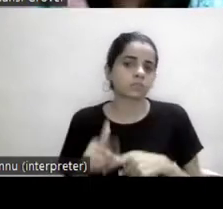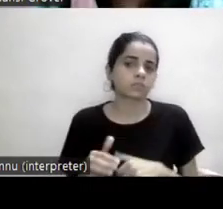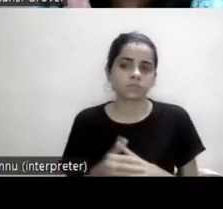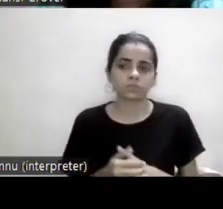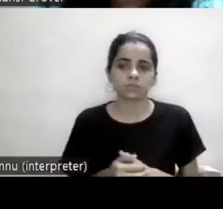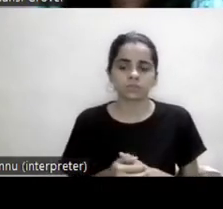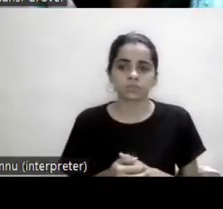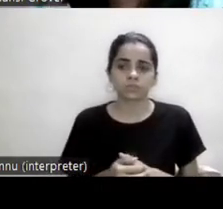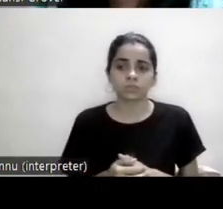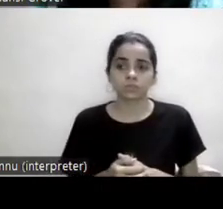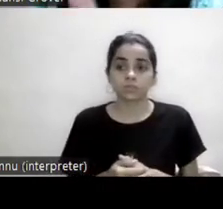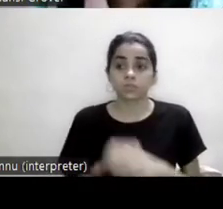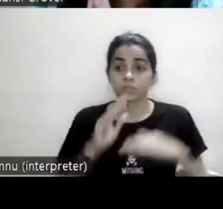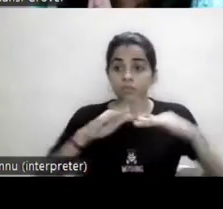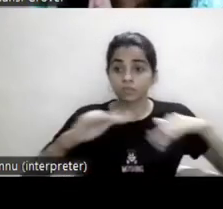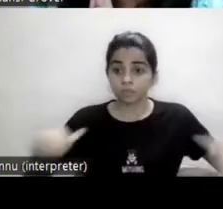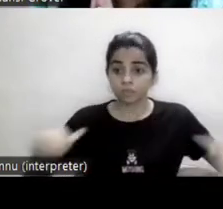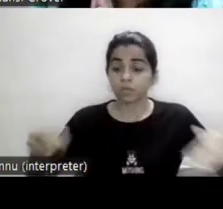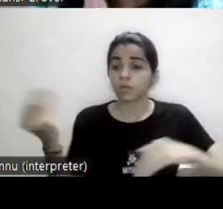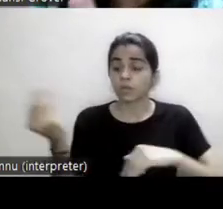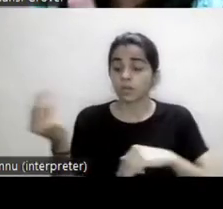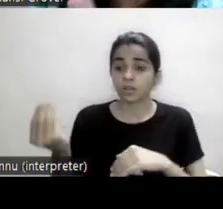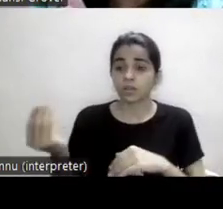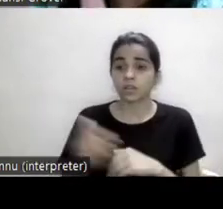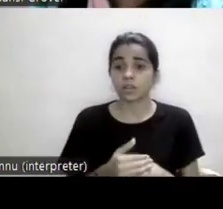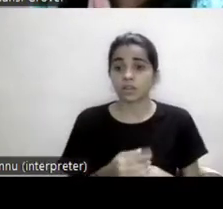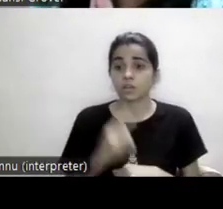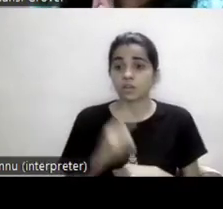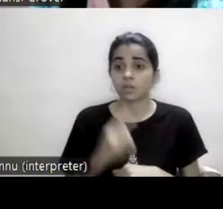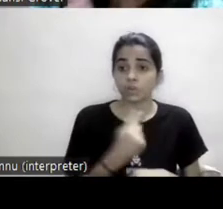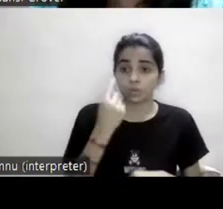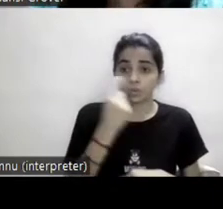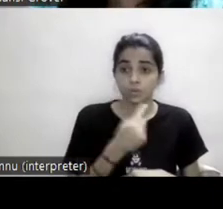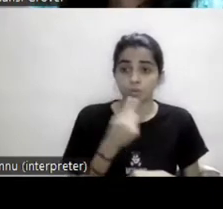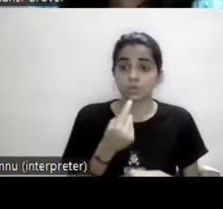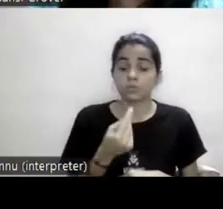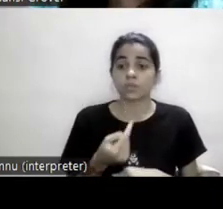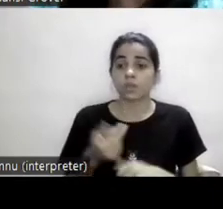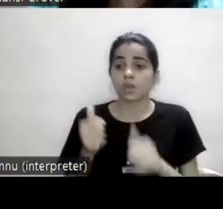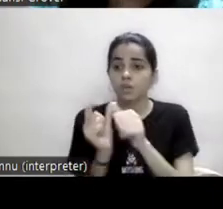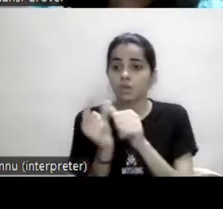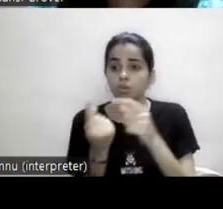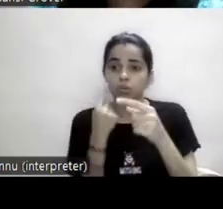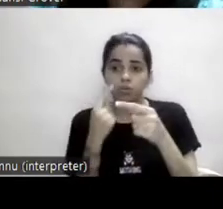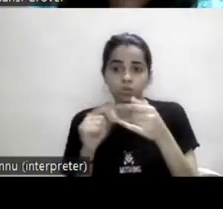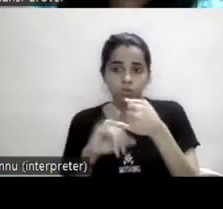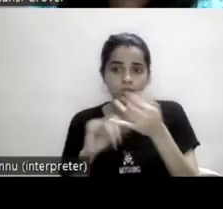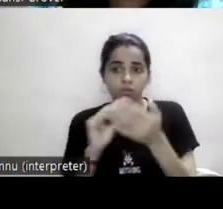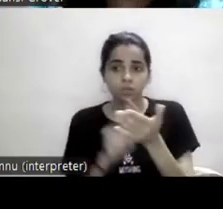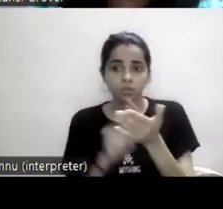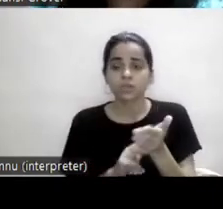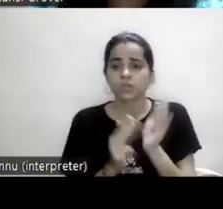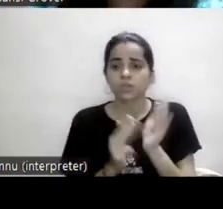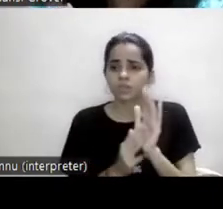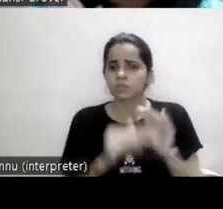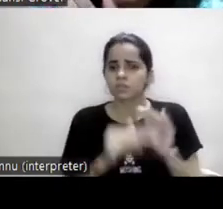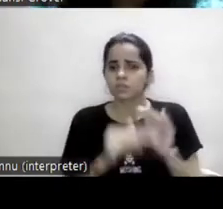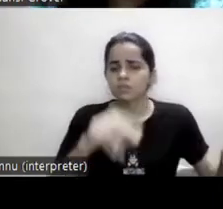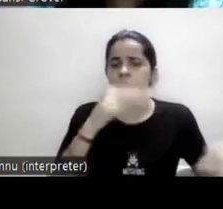kids, the children who have, you know, who are dealing with autism spectrum, you know, they would be seen